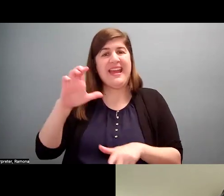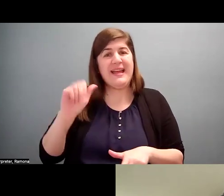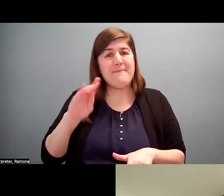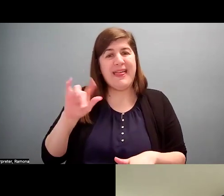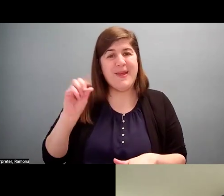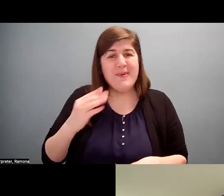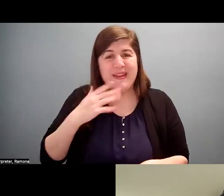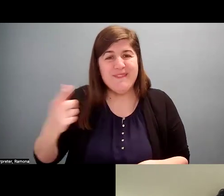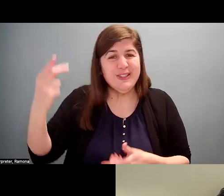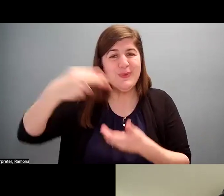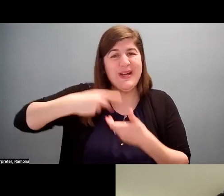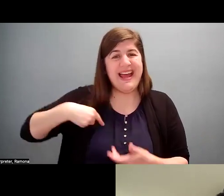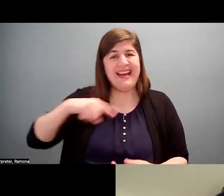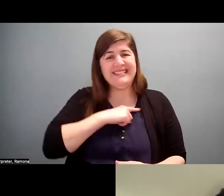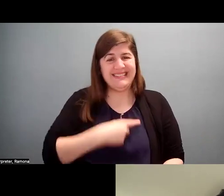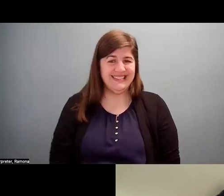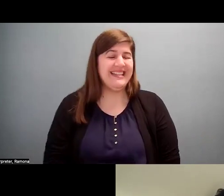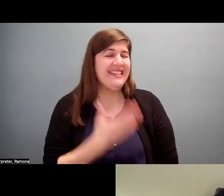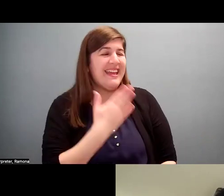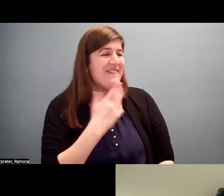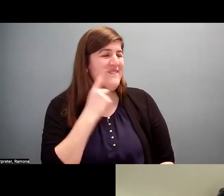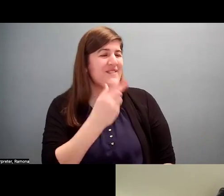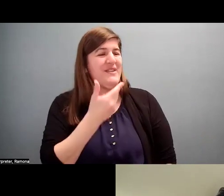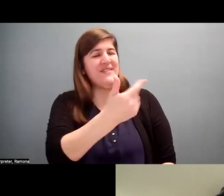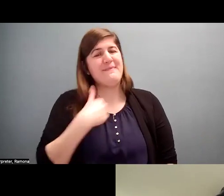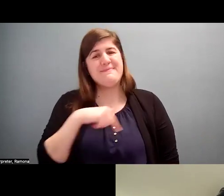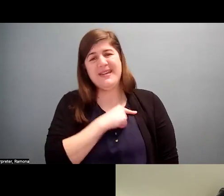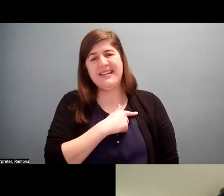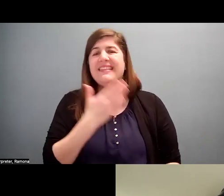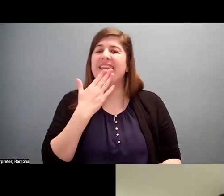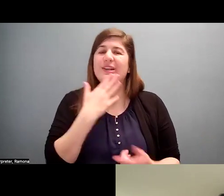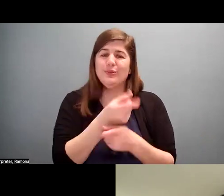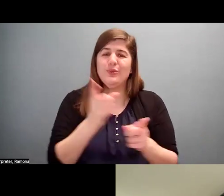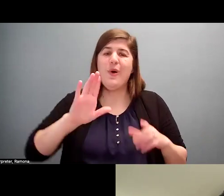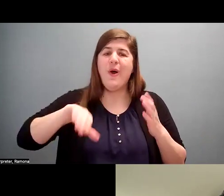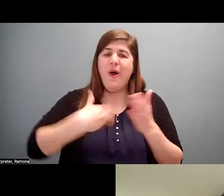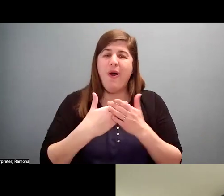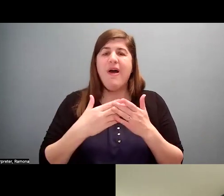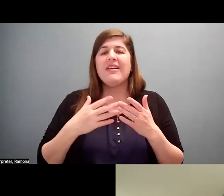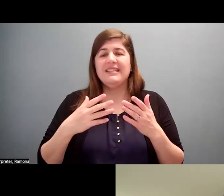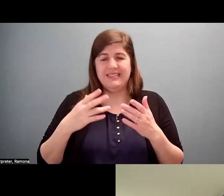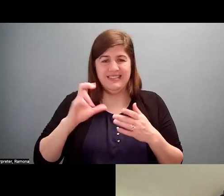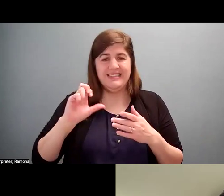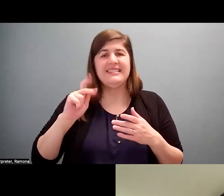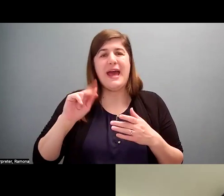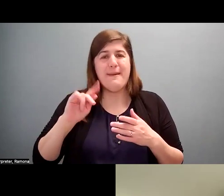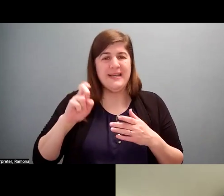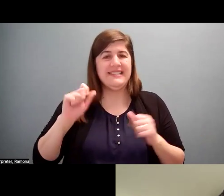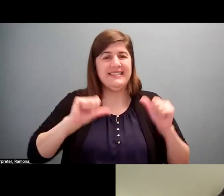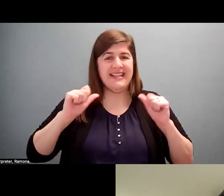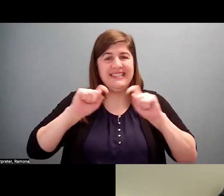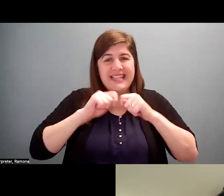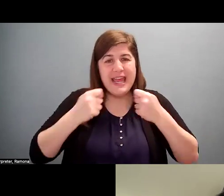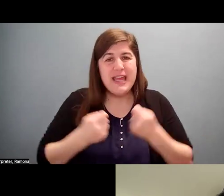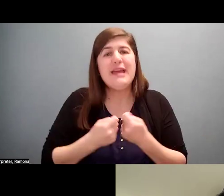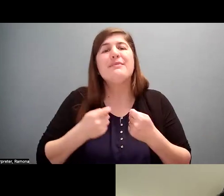you for joining. All right, thank you for having me. Thank you to all the Skype scientists team, you, Sarah, and Ramona